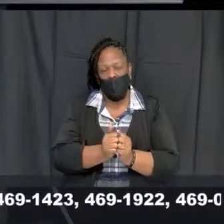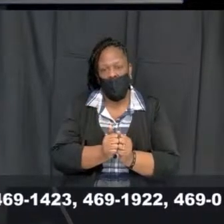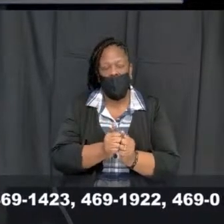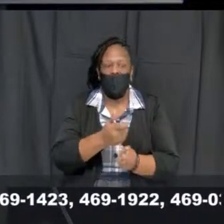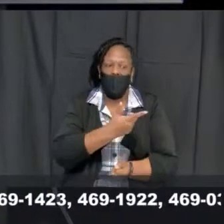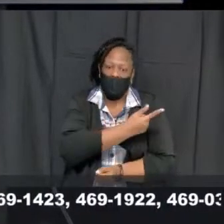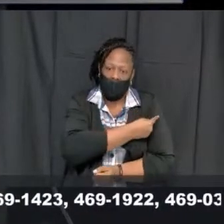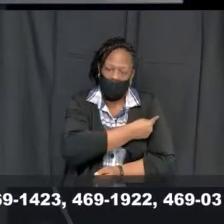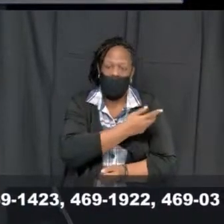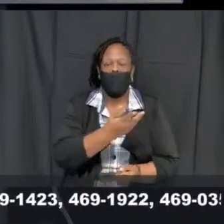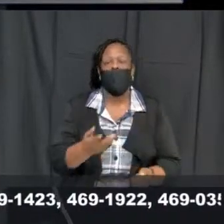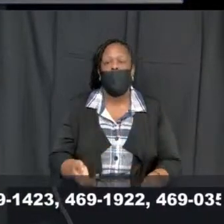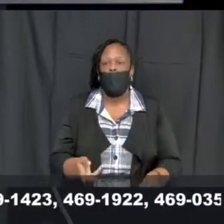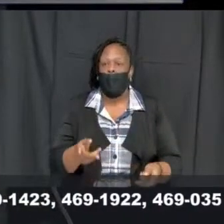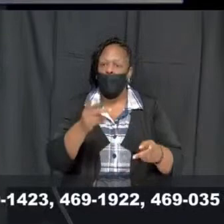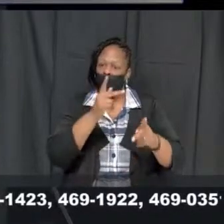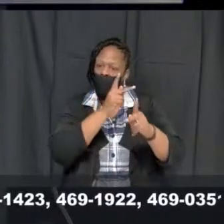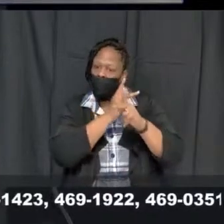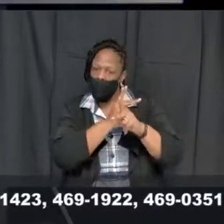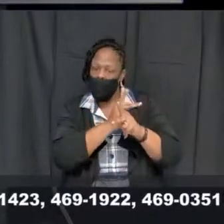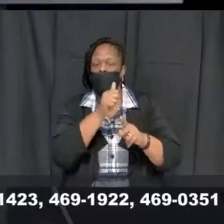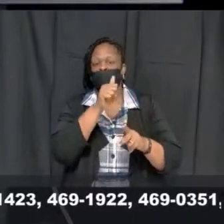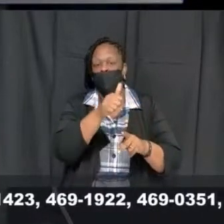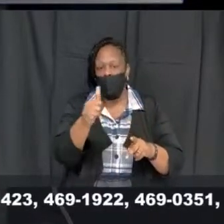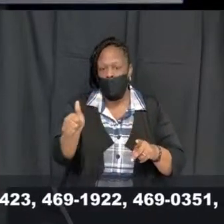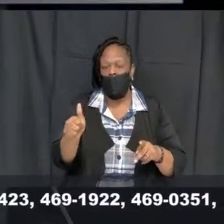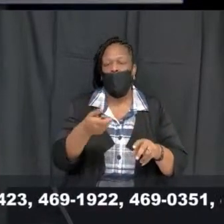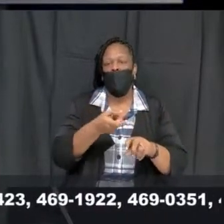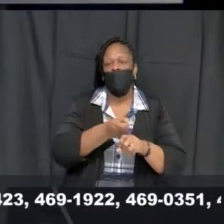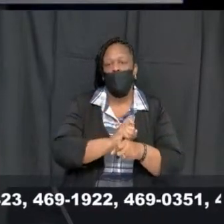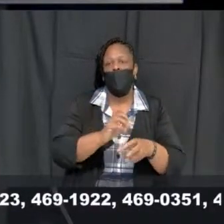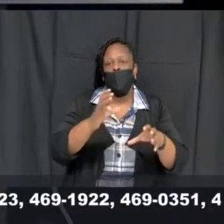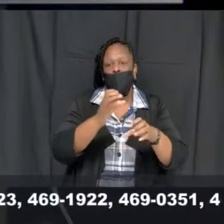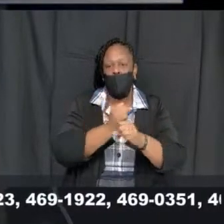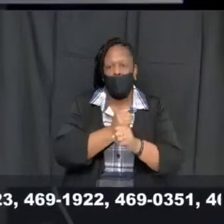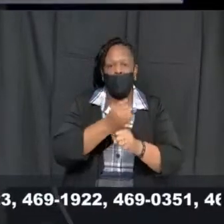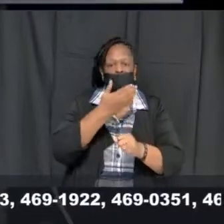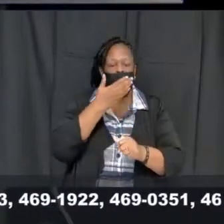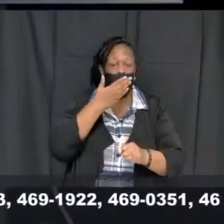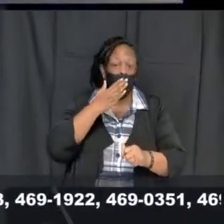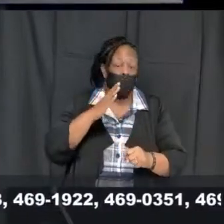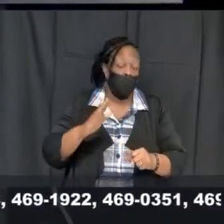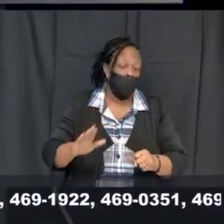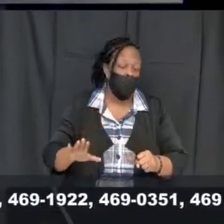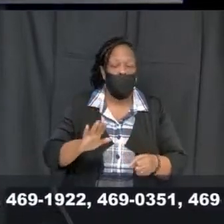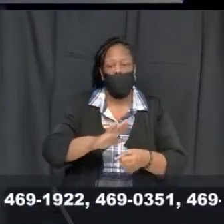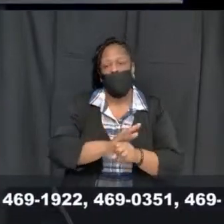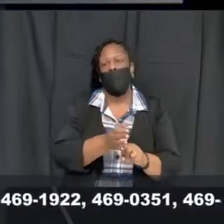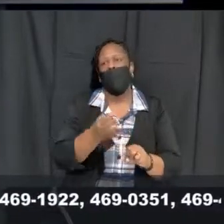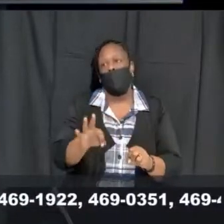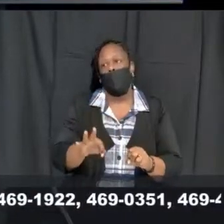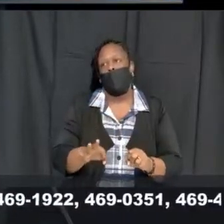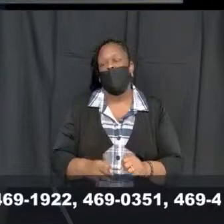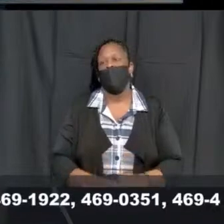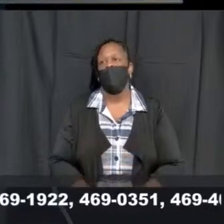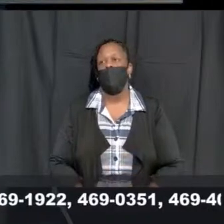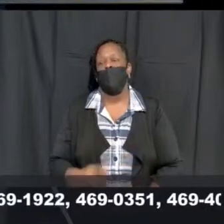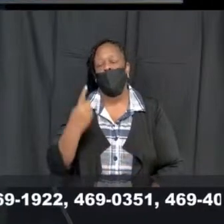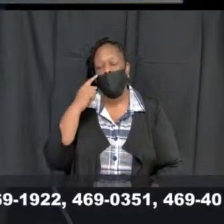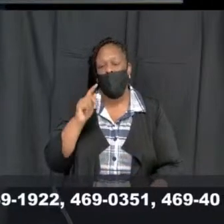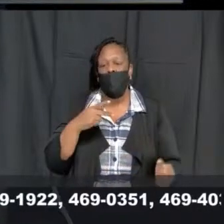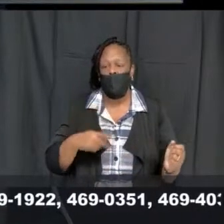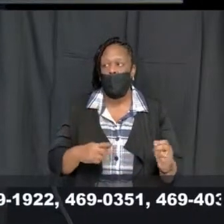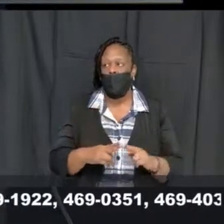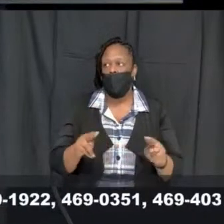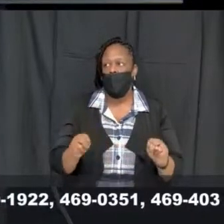just there to as a protective measure for the people of the country.